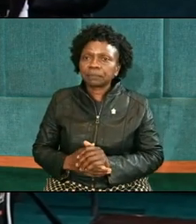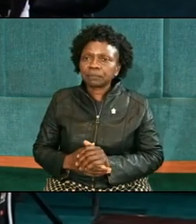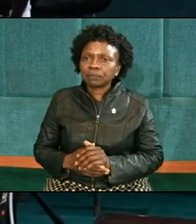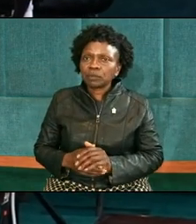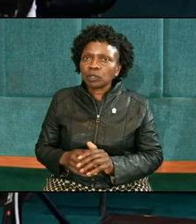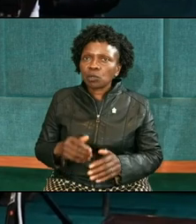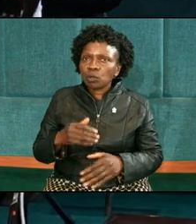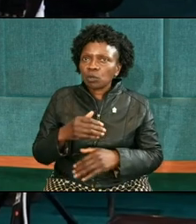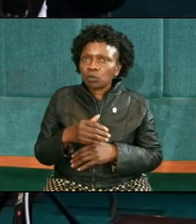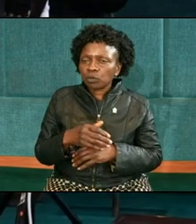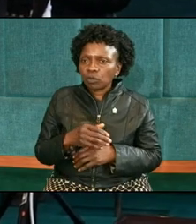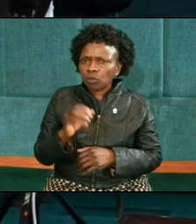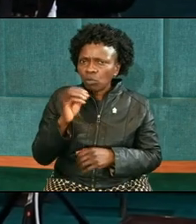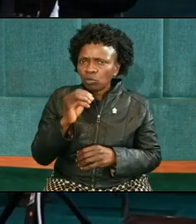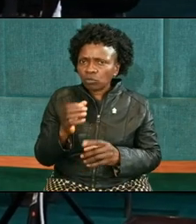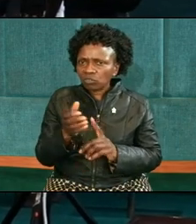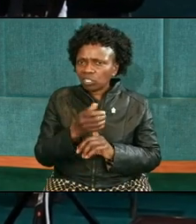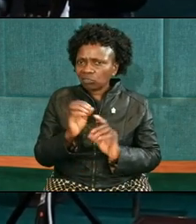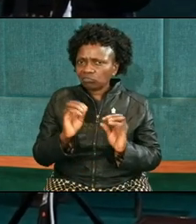Oh, you didn't get it.